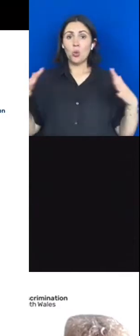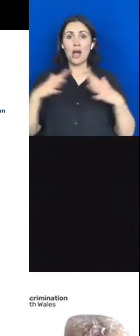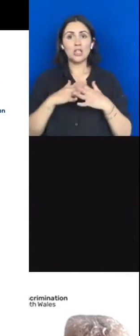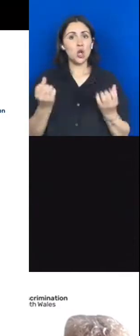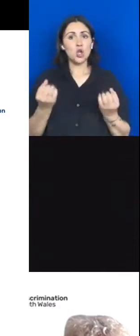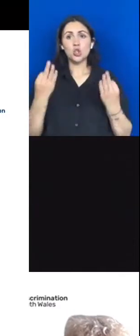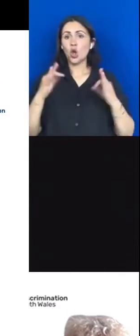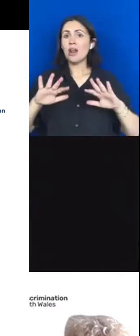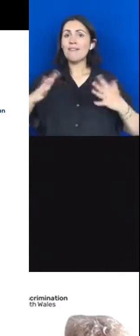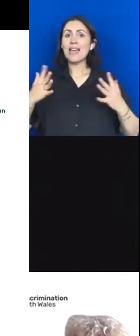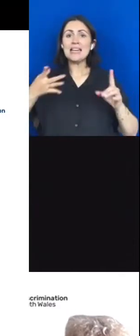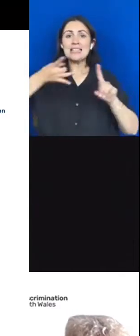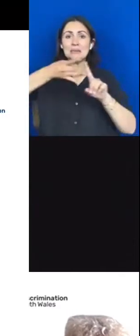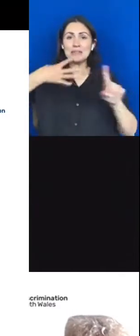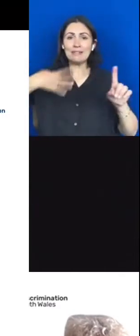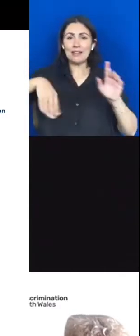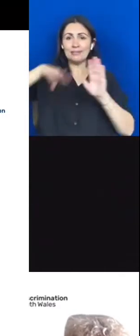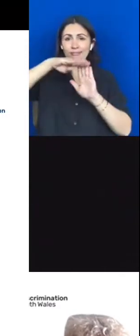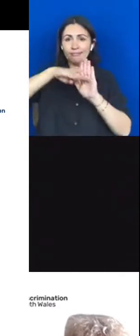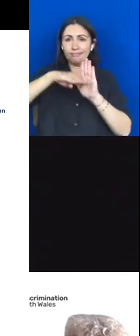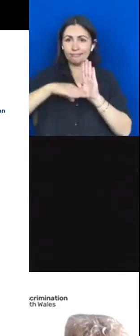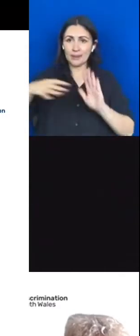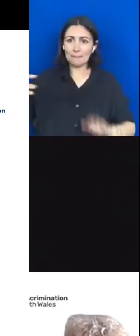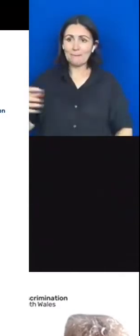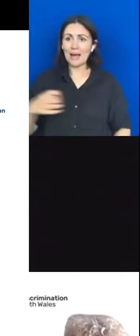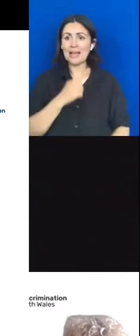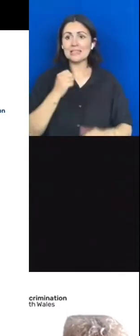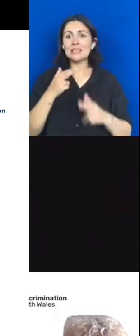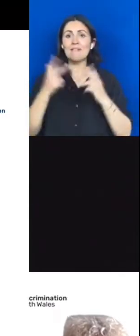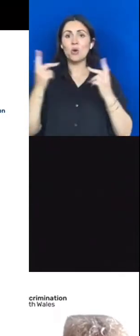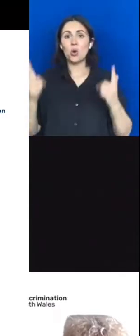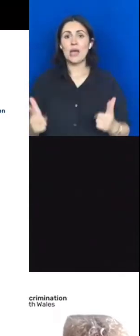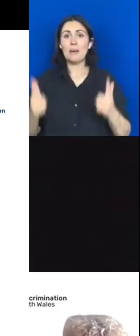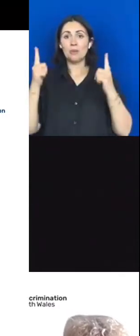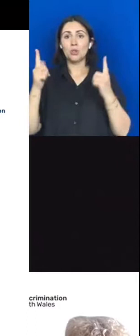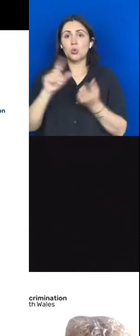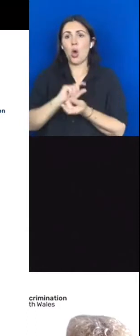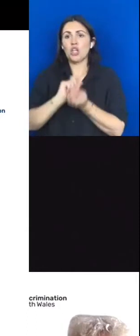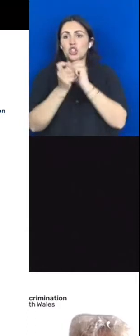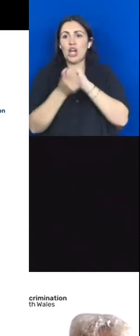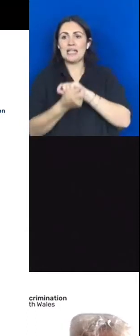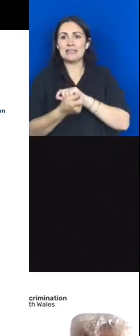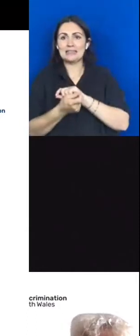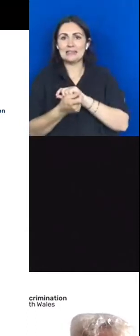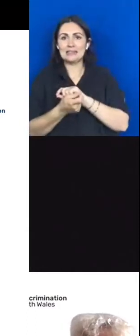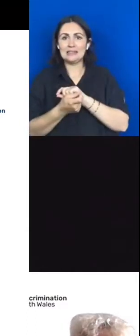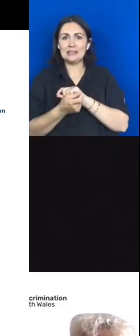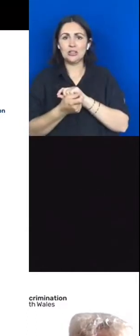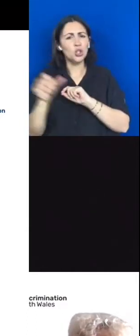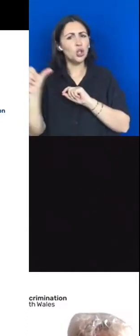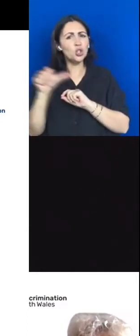for employers and service providers to make reasonable adjustments for people with disabilities.